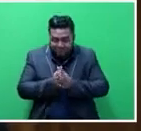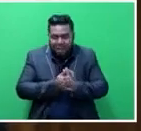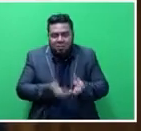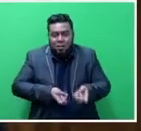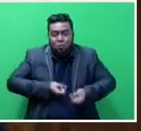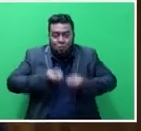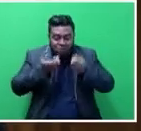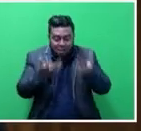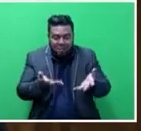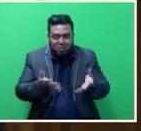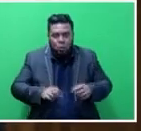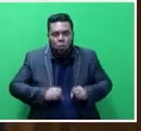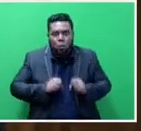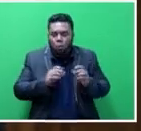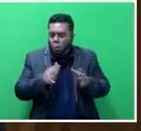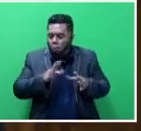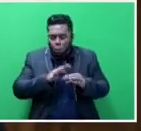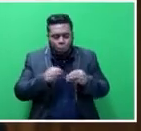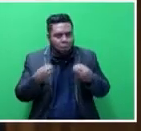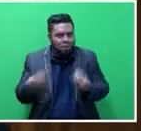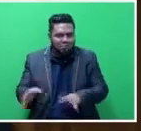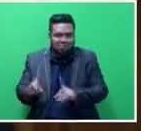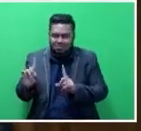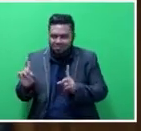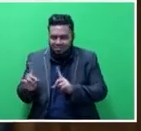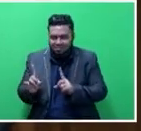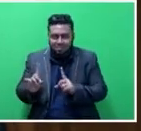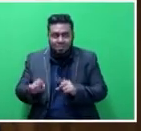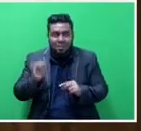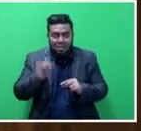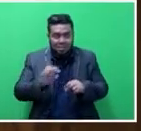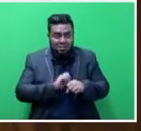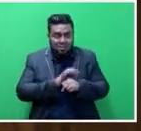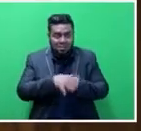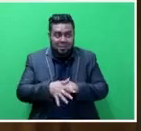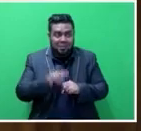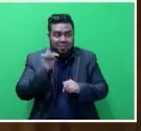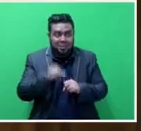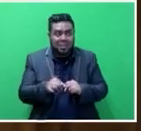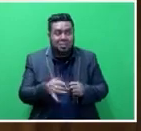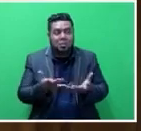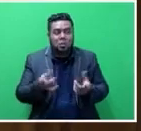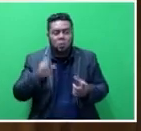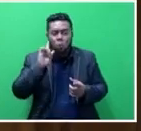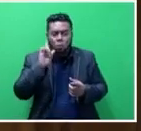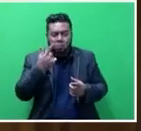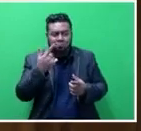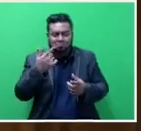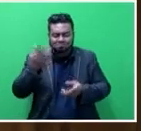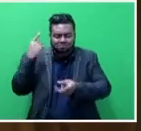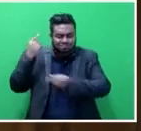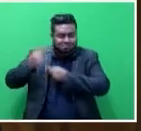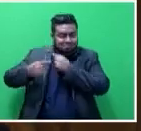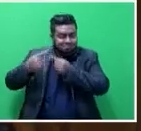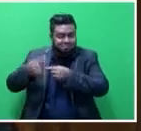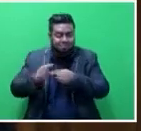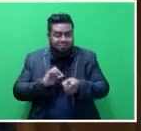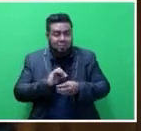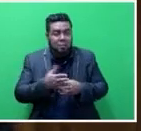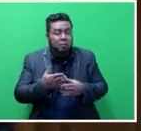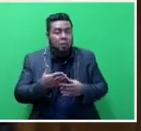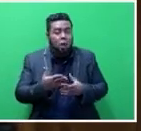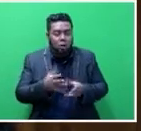sacrifices that should not go to waste. This pandemic recovery is a once-in-a-generation opportunity